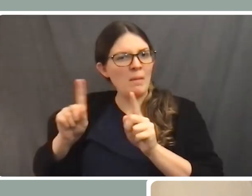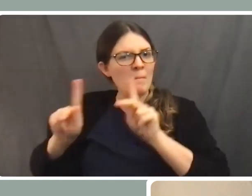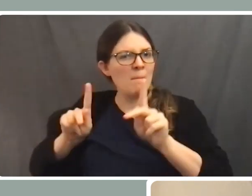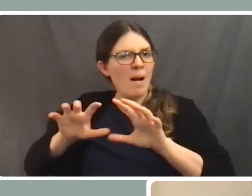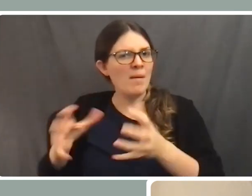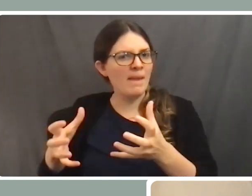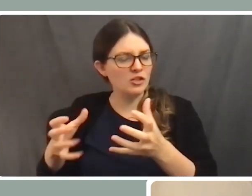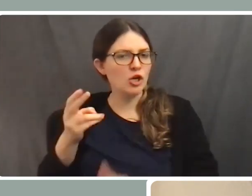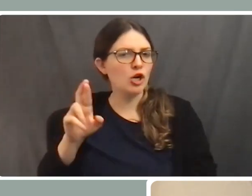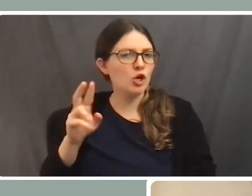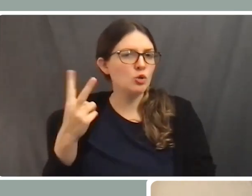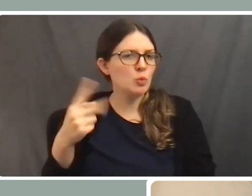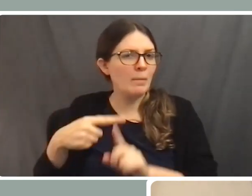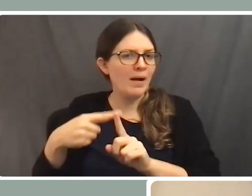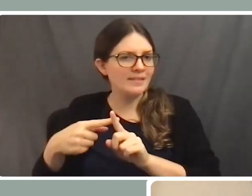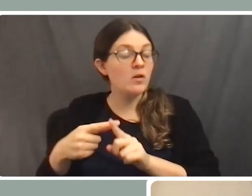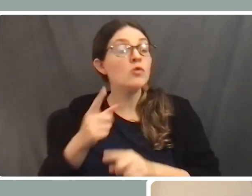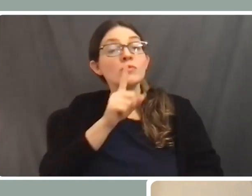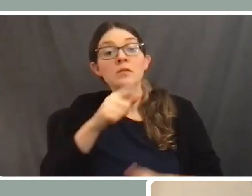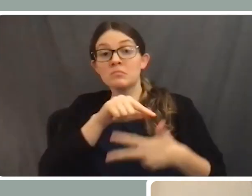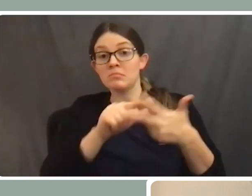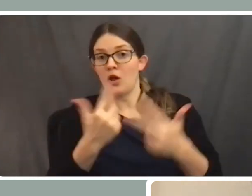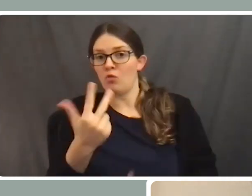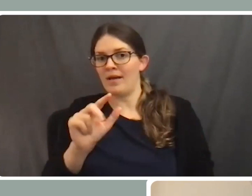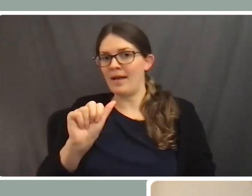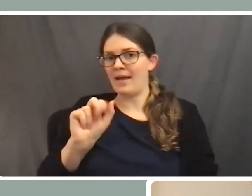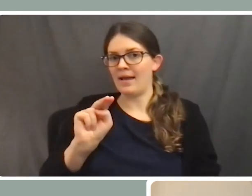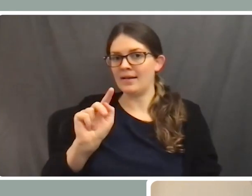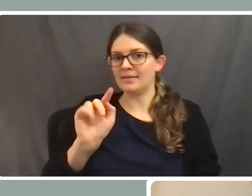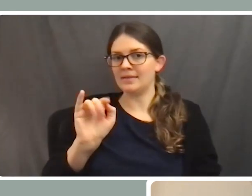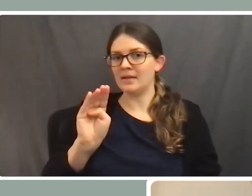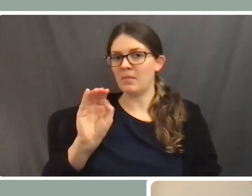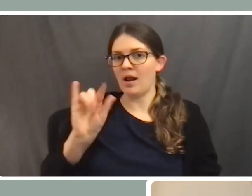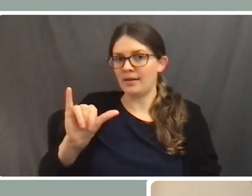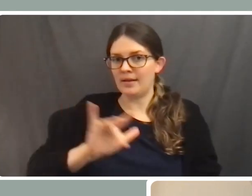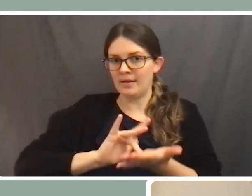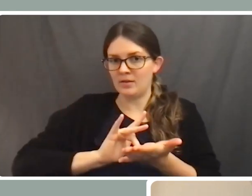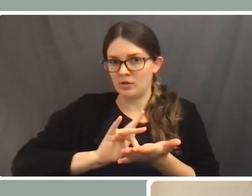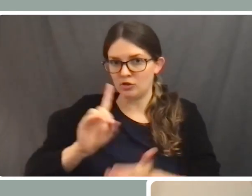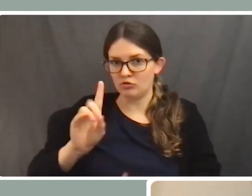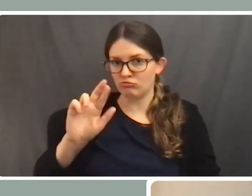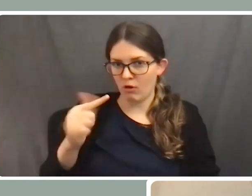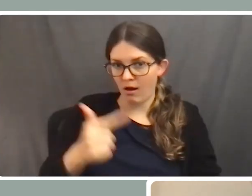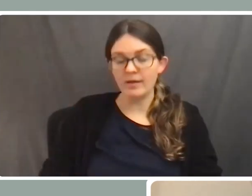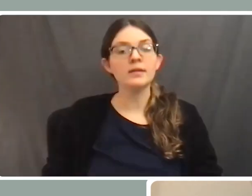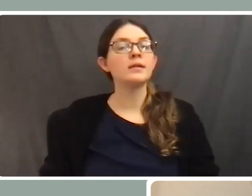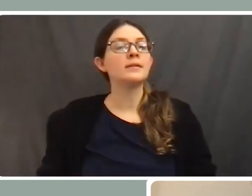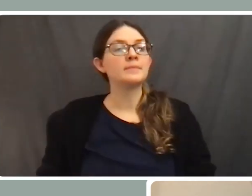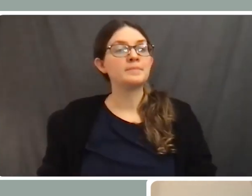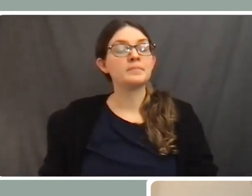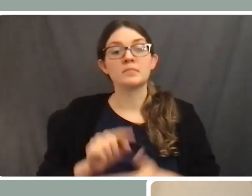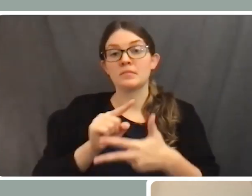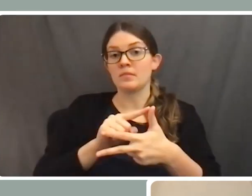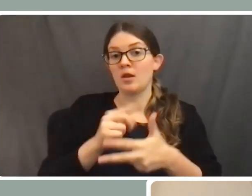cancer. Or I should say, these are the 3 antibody drugs that are approved. And so, Herceptin with